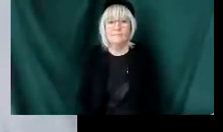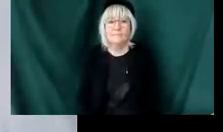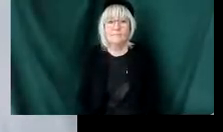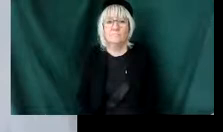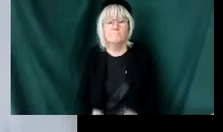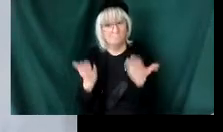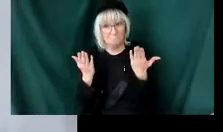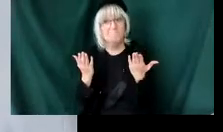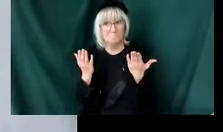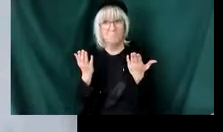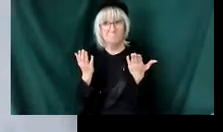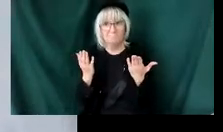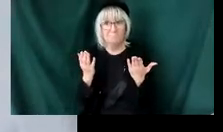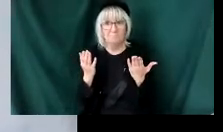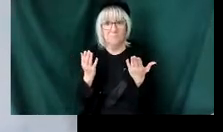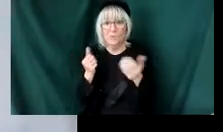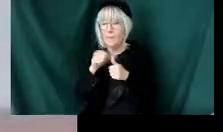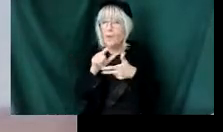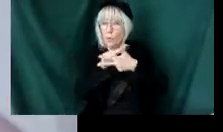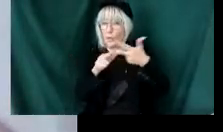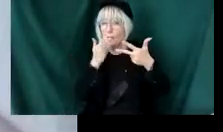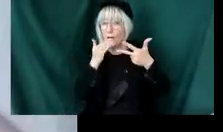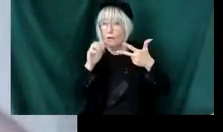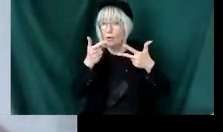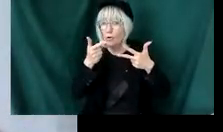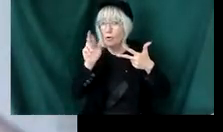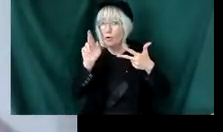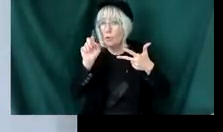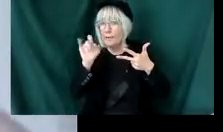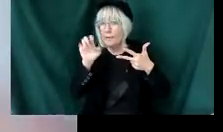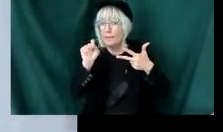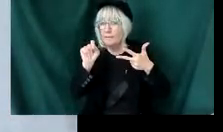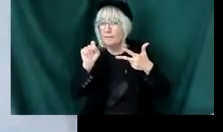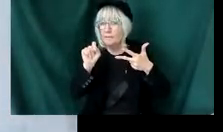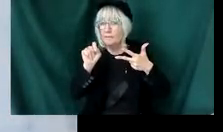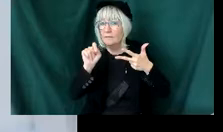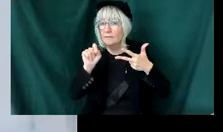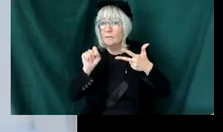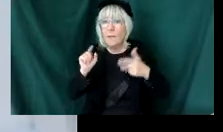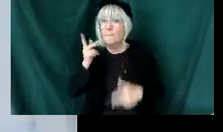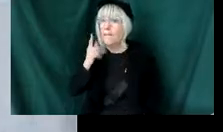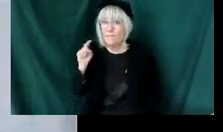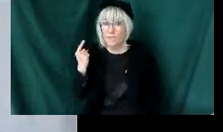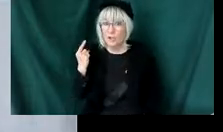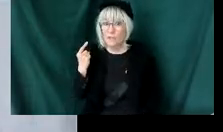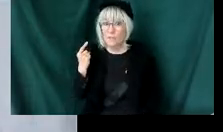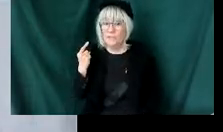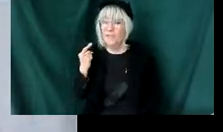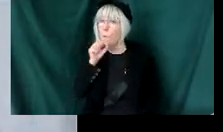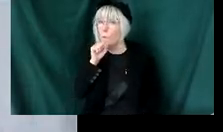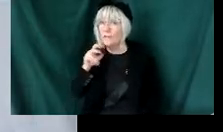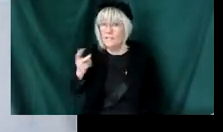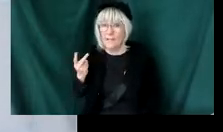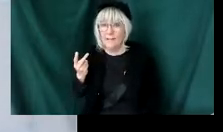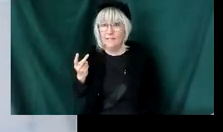Okay, so remember this is a 3-color gradient. I did this one first. I did this one